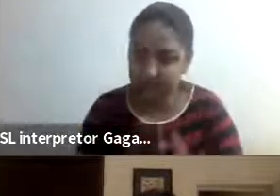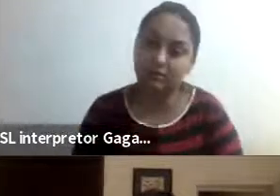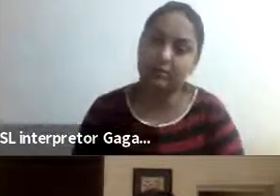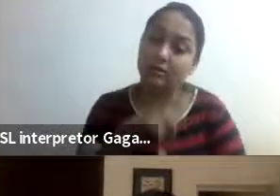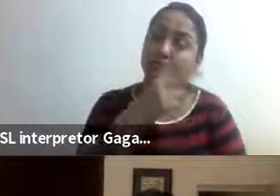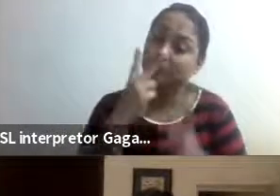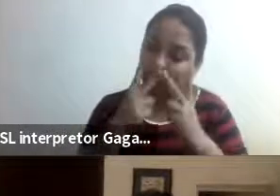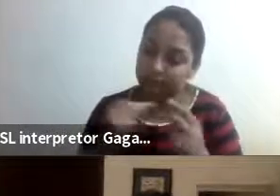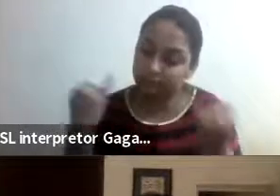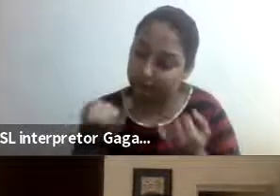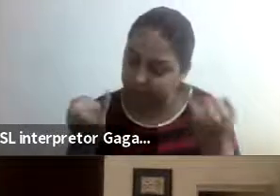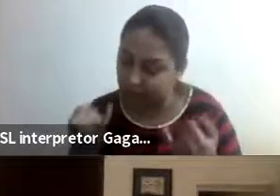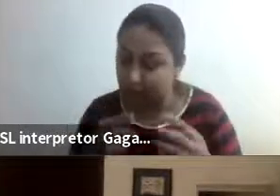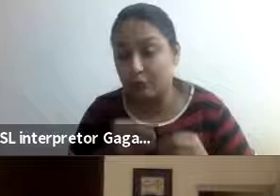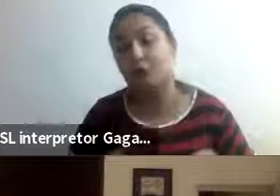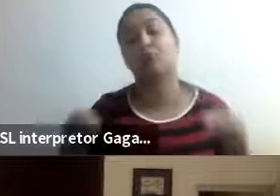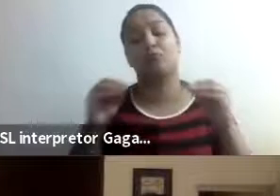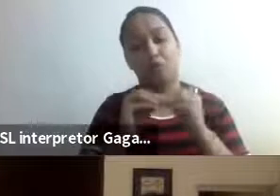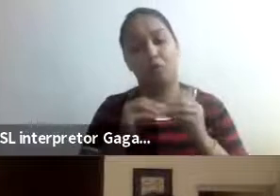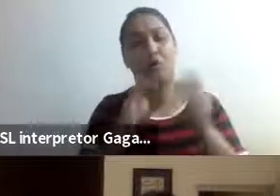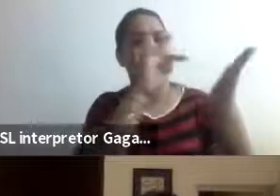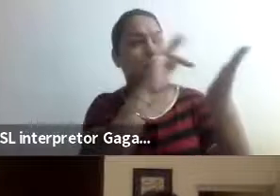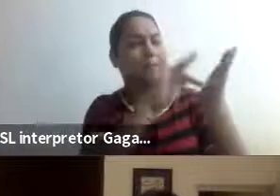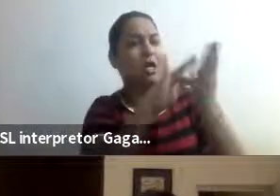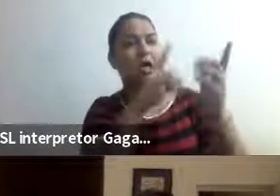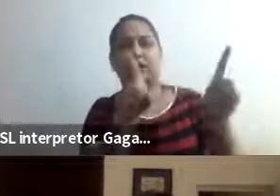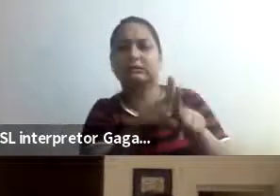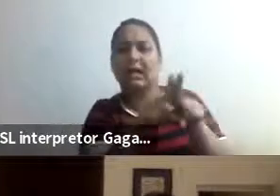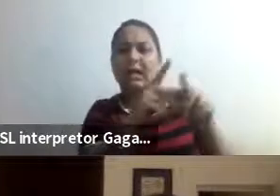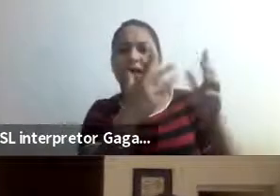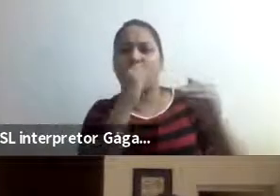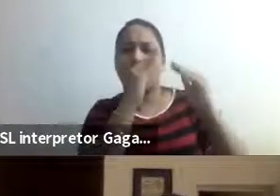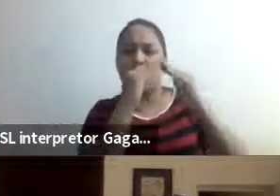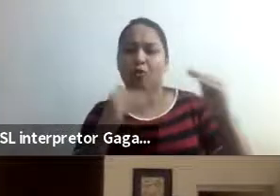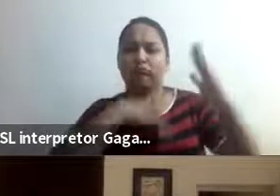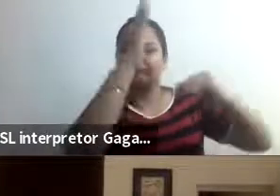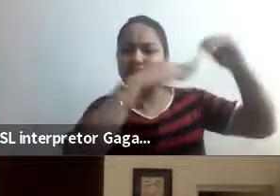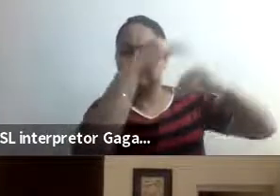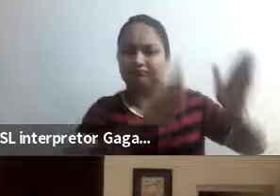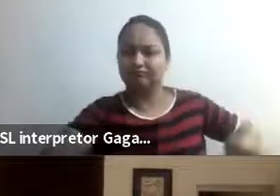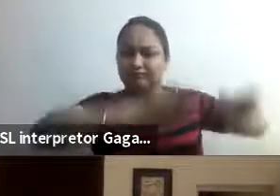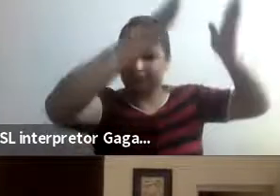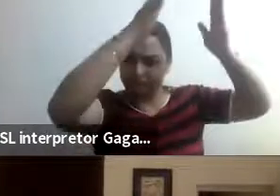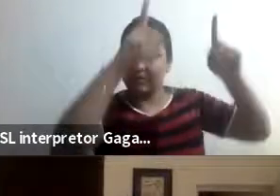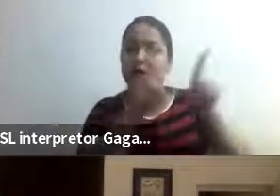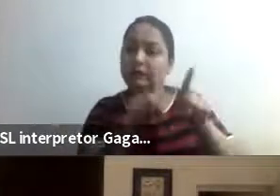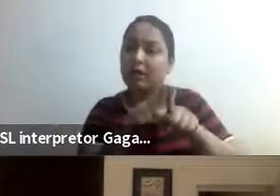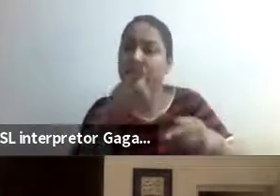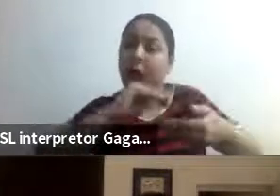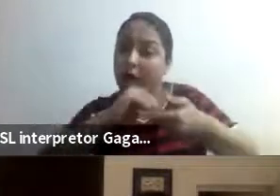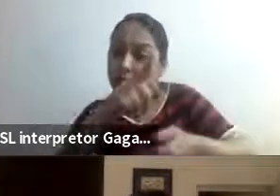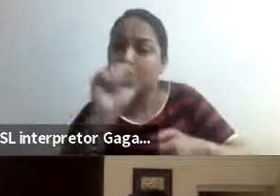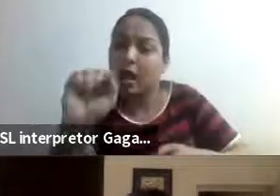they find that a lot of construction sites are willing to employ them. So while Bhuribai's husband begins to work in the PWD, he finds